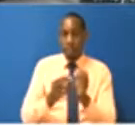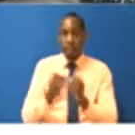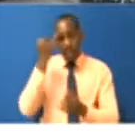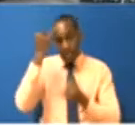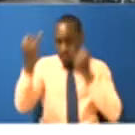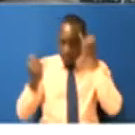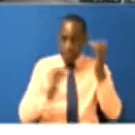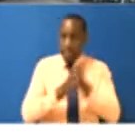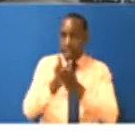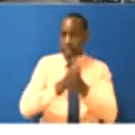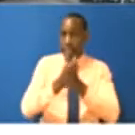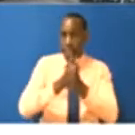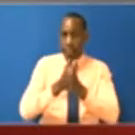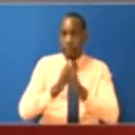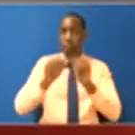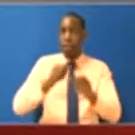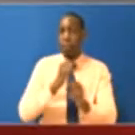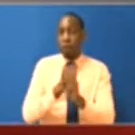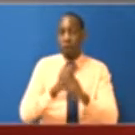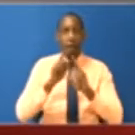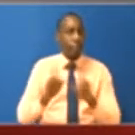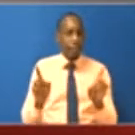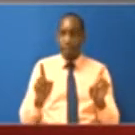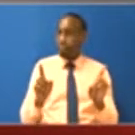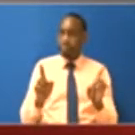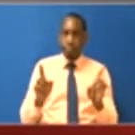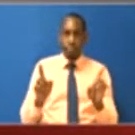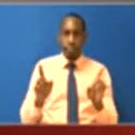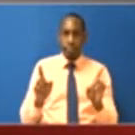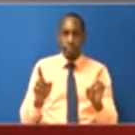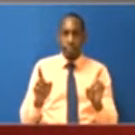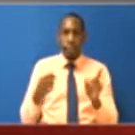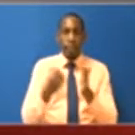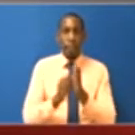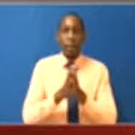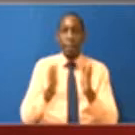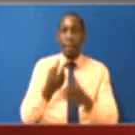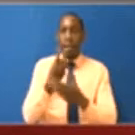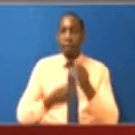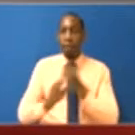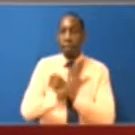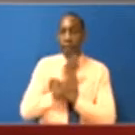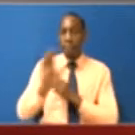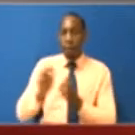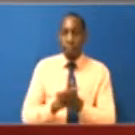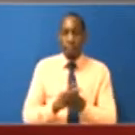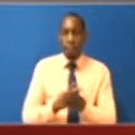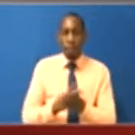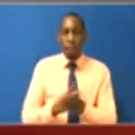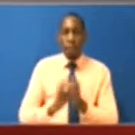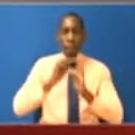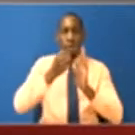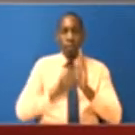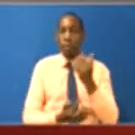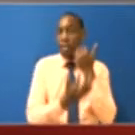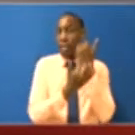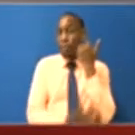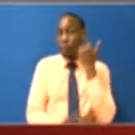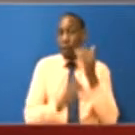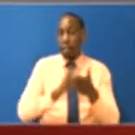ideas that that are workable however my big problem with both of them so this called poorly there was